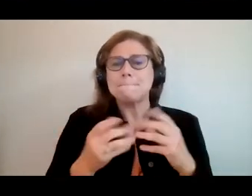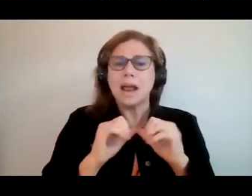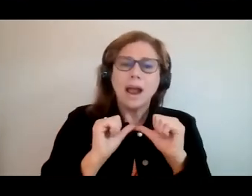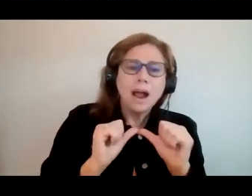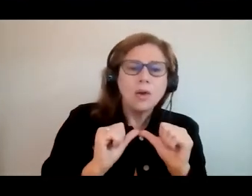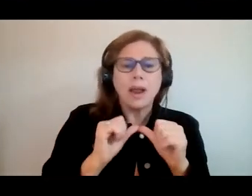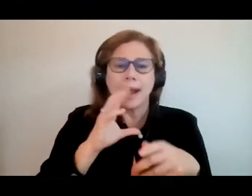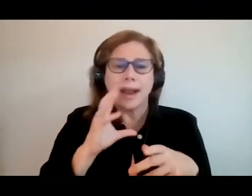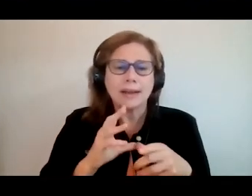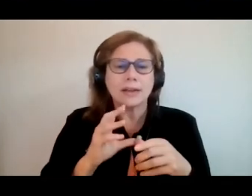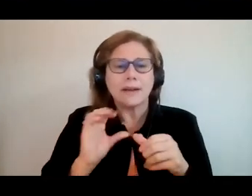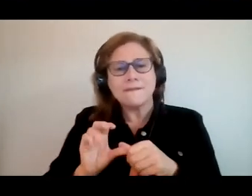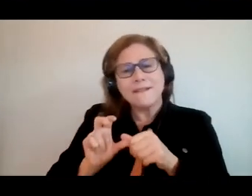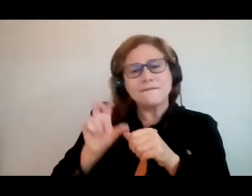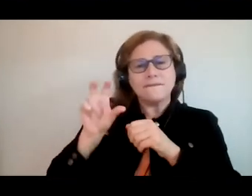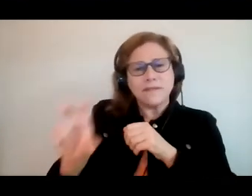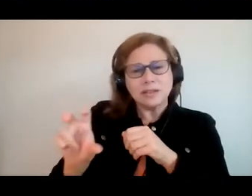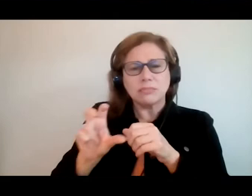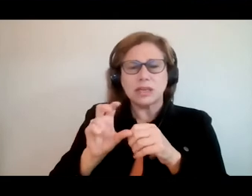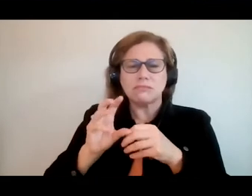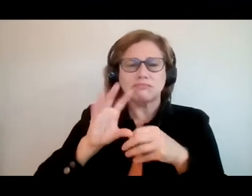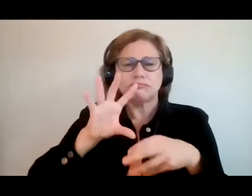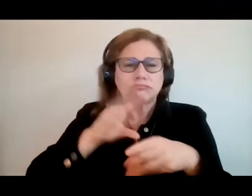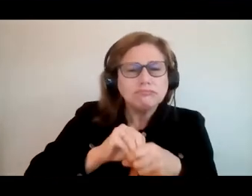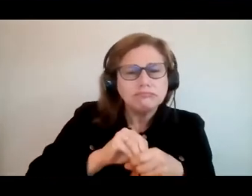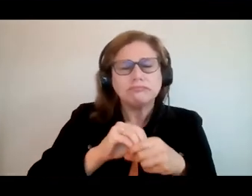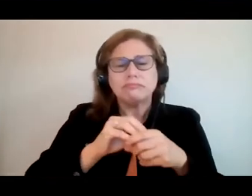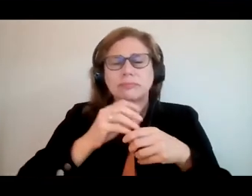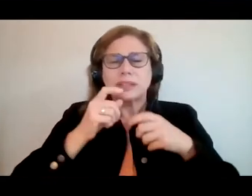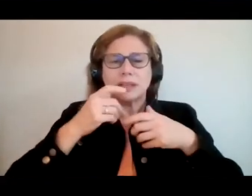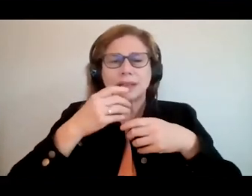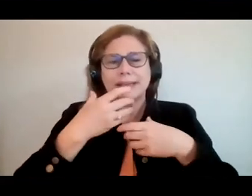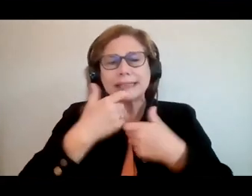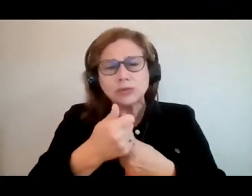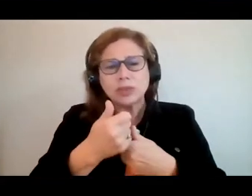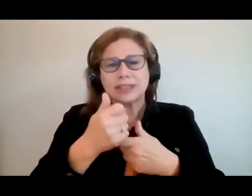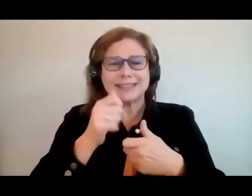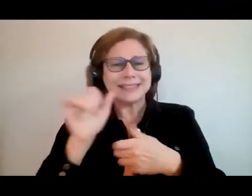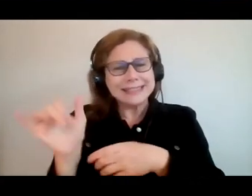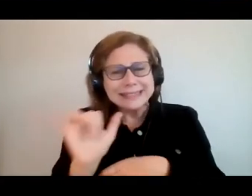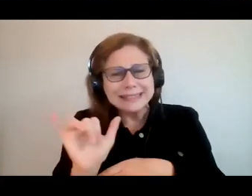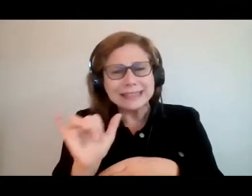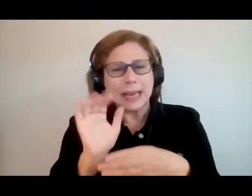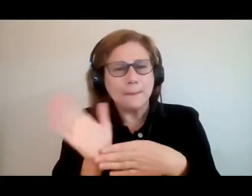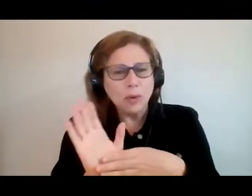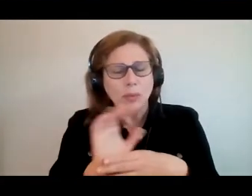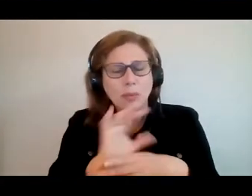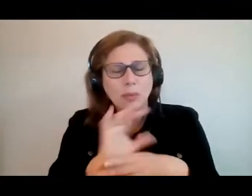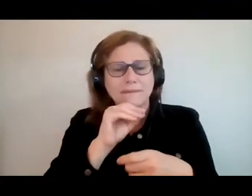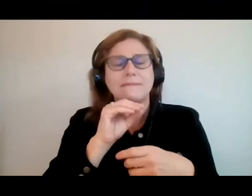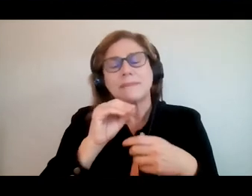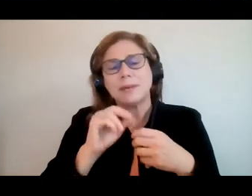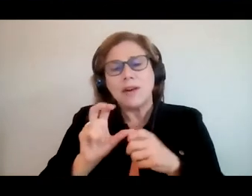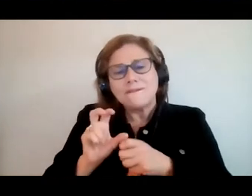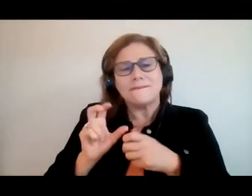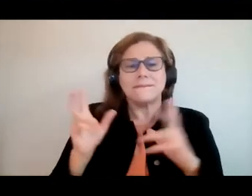ongoing investment in telling, you know, one of the things that Ash says so beautifully is, we're invested in the same movie. We're invested in telling the same story and making